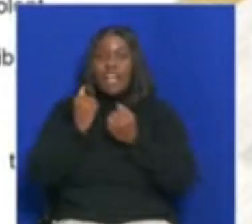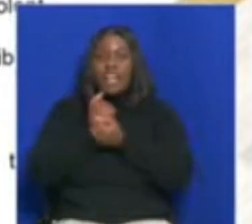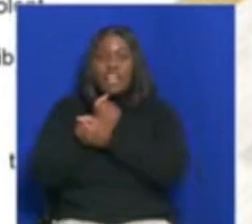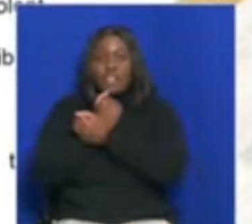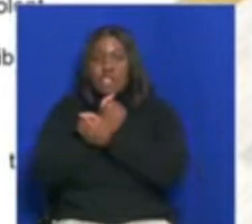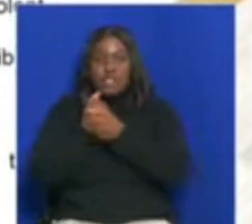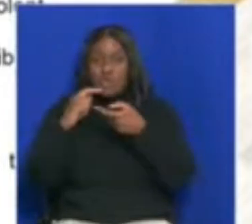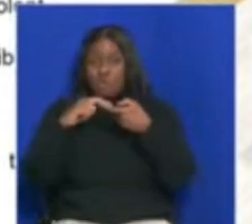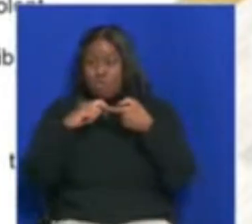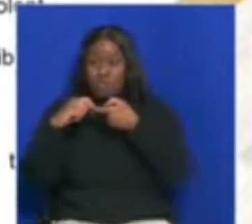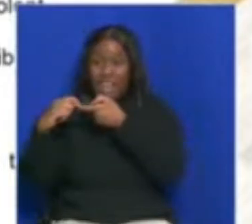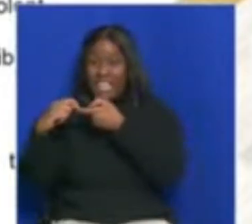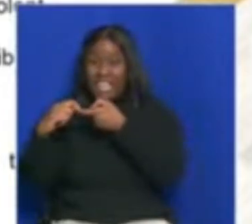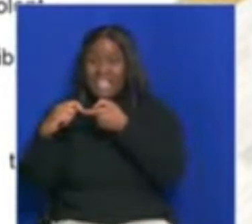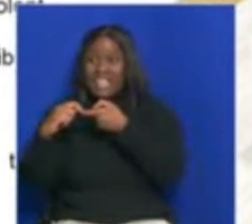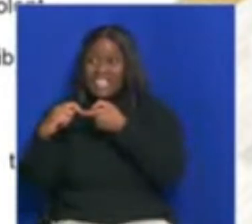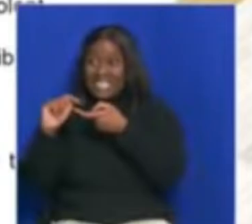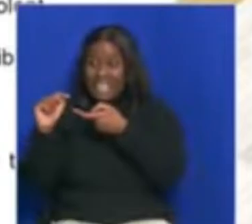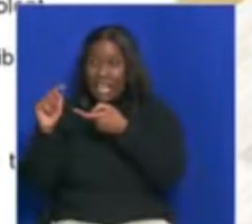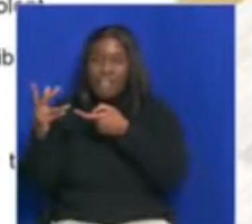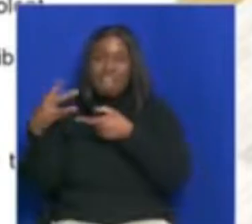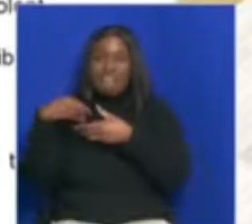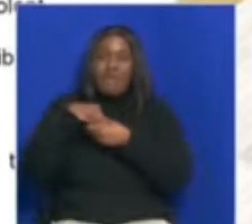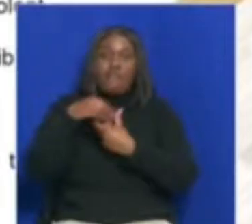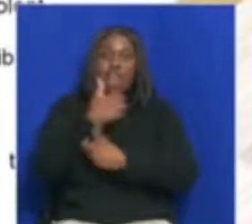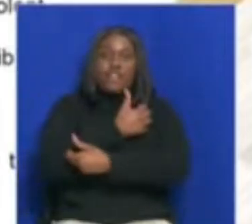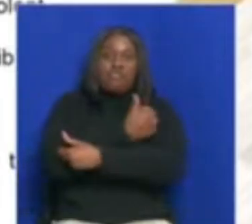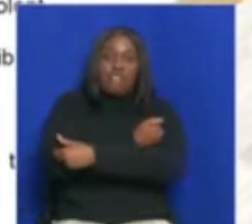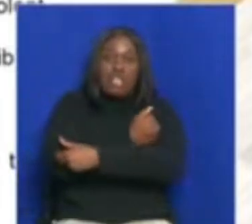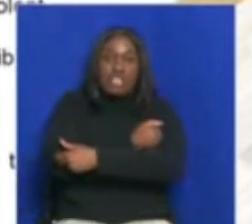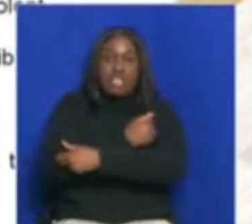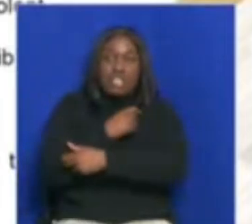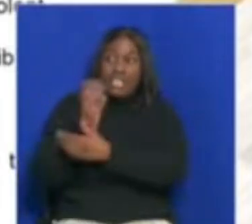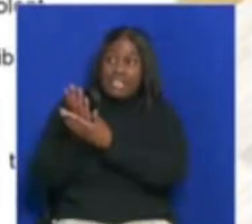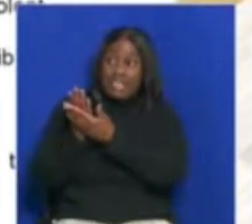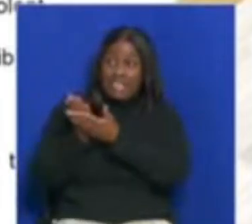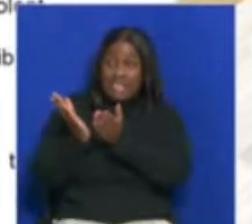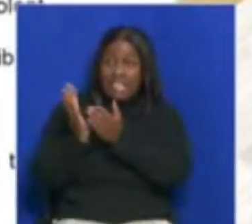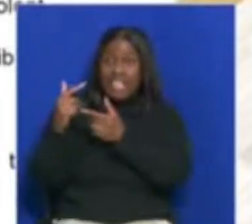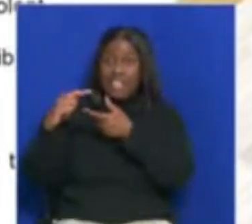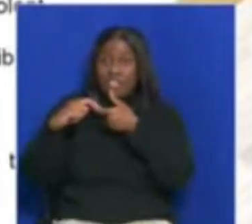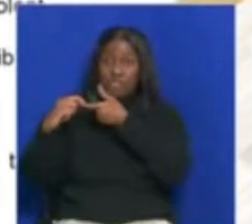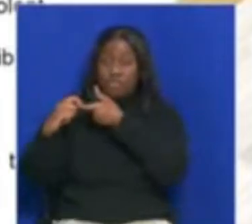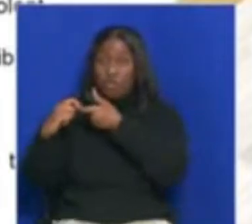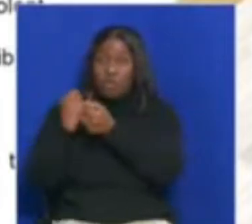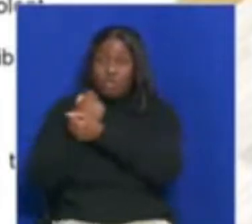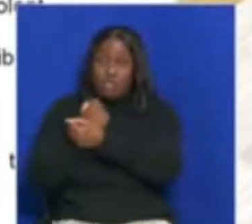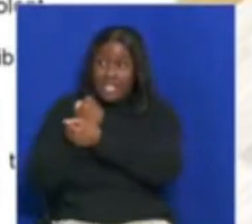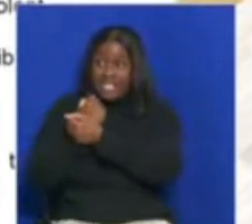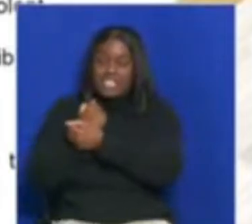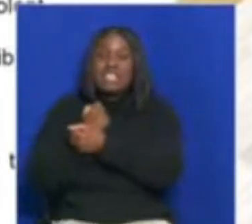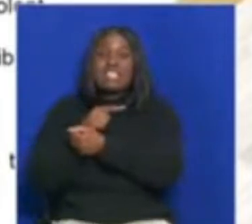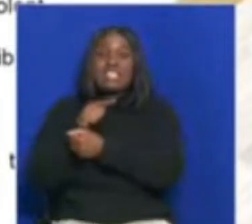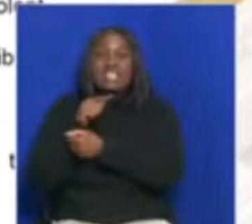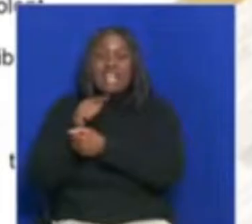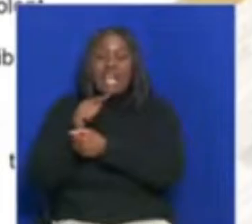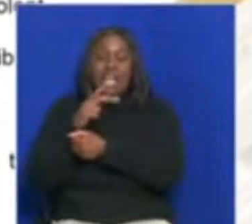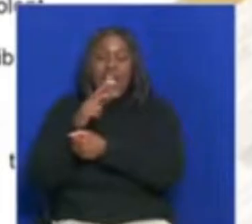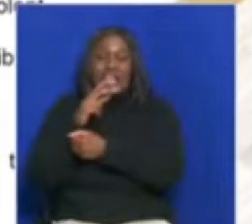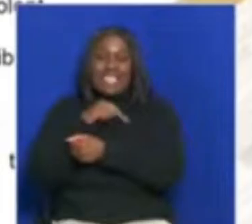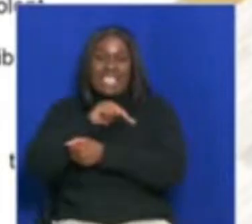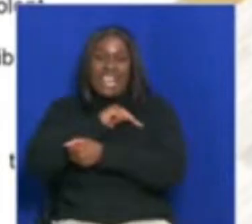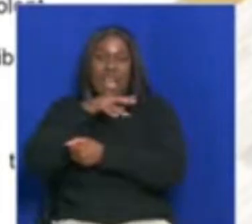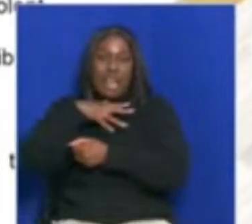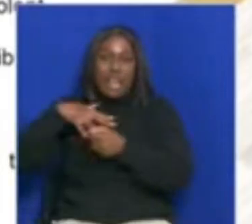The tow trucks are utilized as a tool to transport and supply drugs throughout the eThekwini municipality. Over